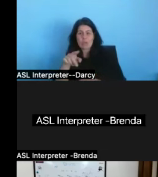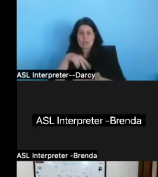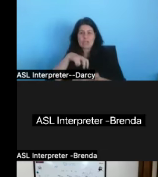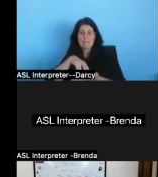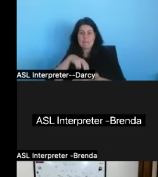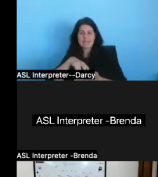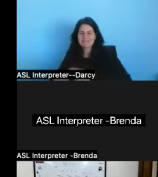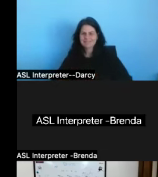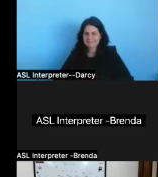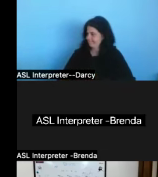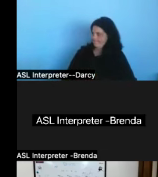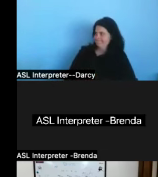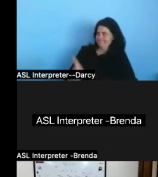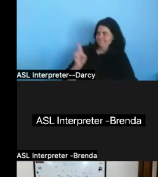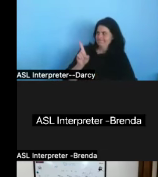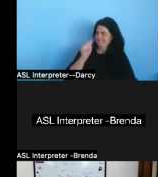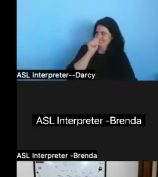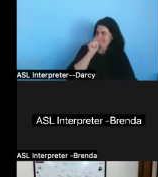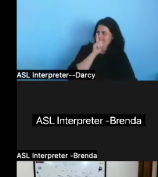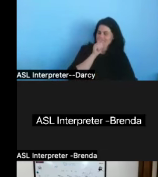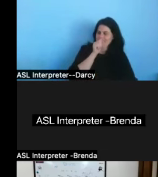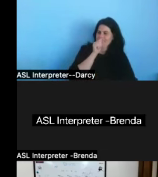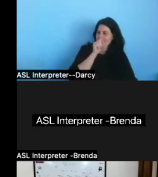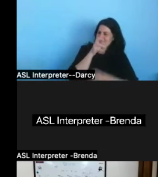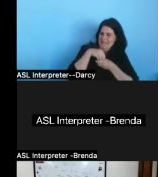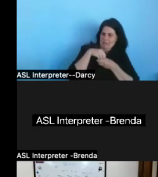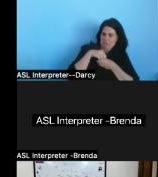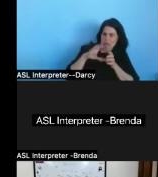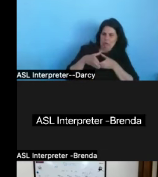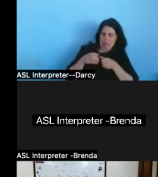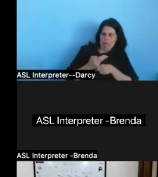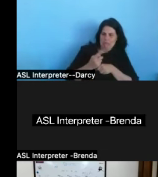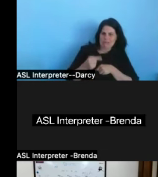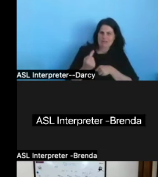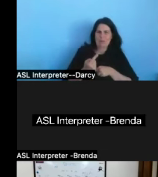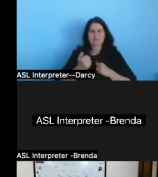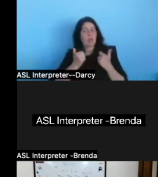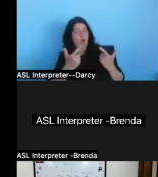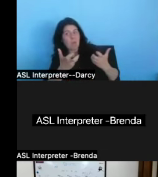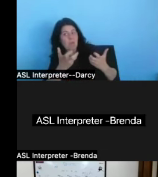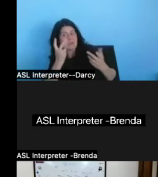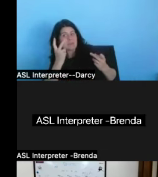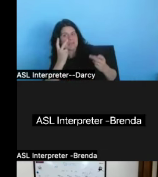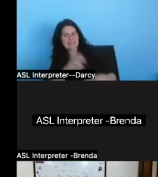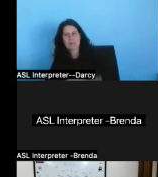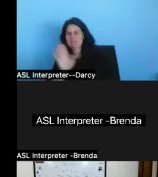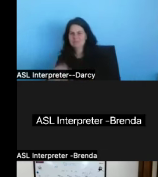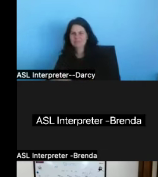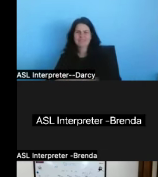There's not internal use only. Well, we all want to see it. That's not a question in the Q&A or the chat, so we won't see